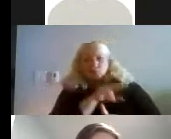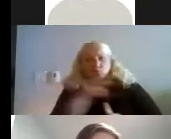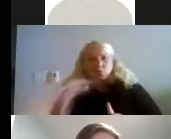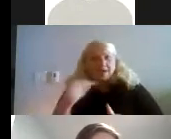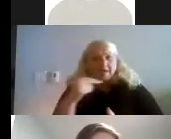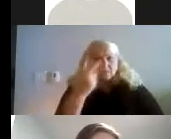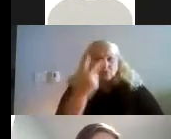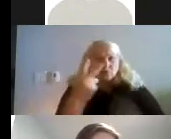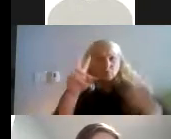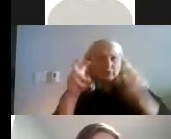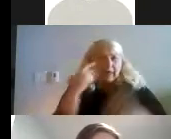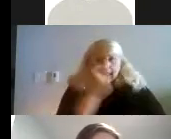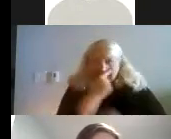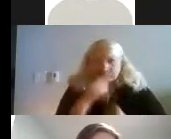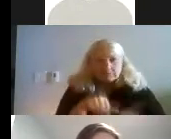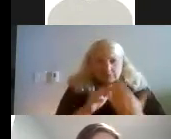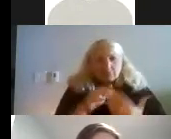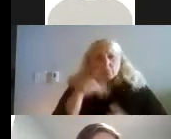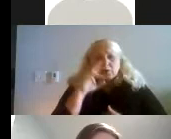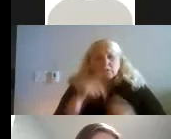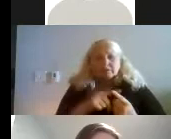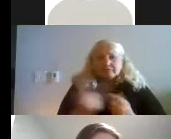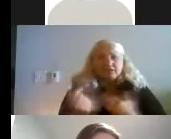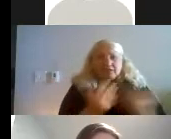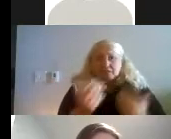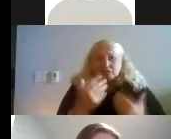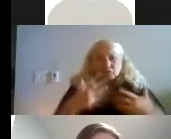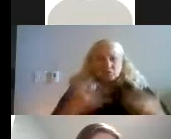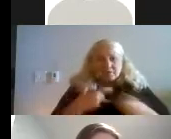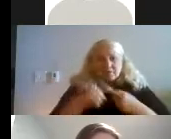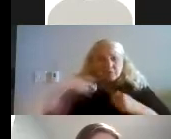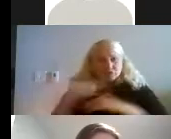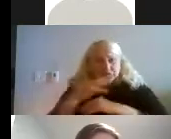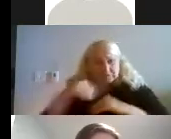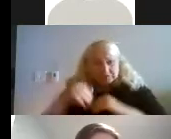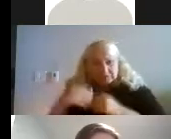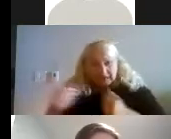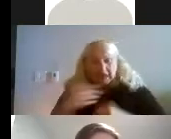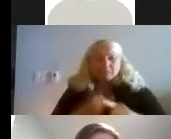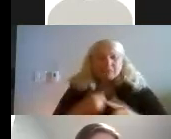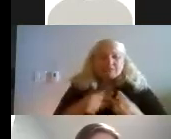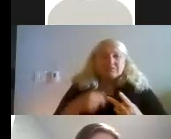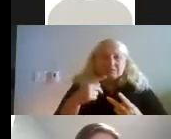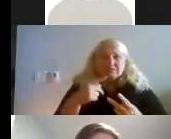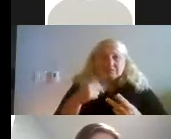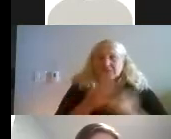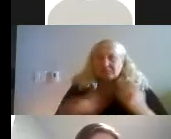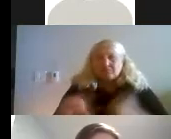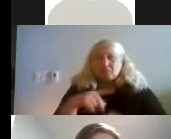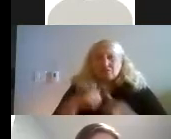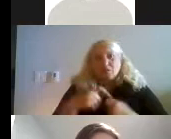together diverse views from the Indigenous lens and the non-Indigenous lens, and really